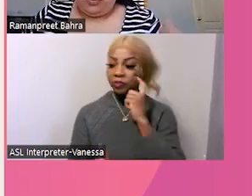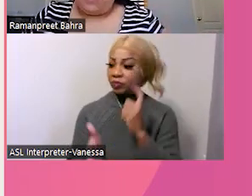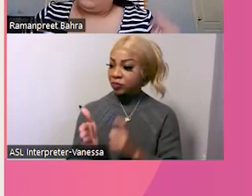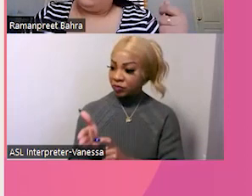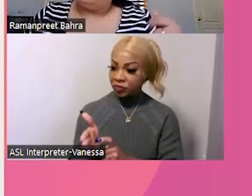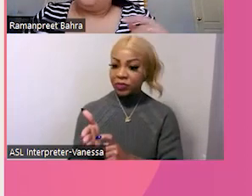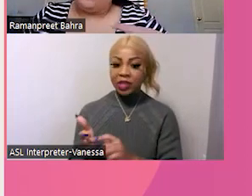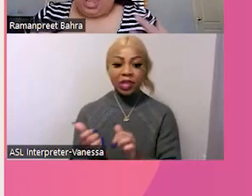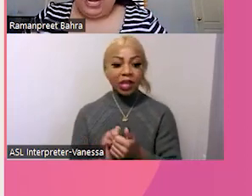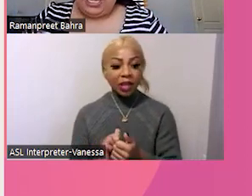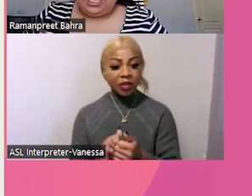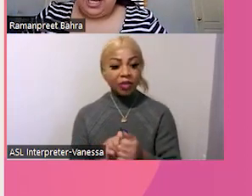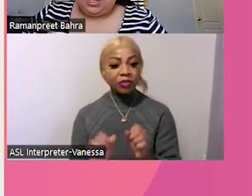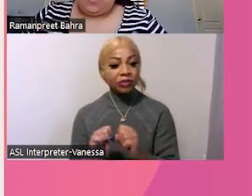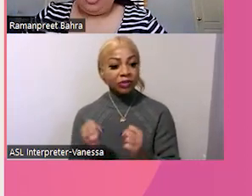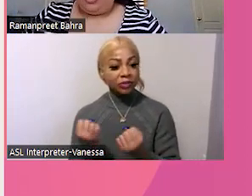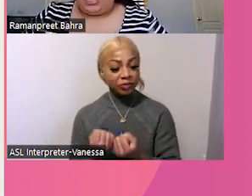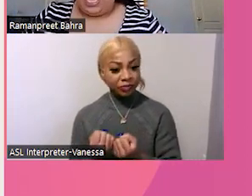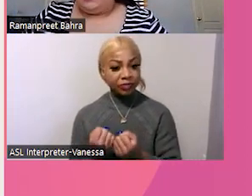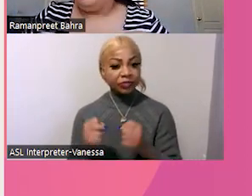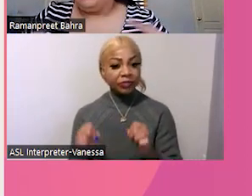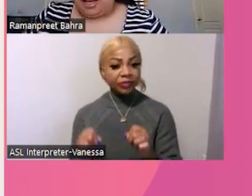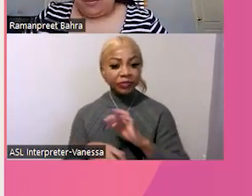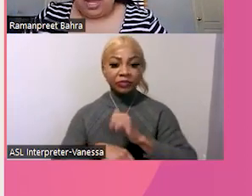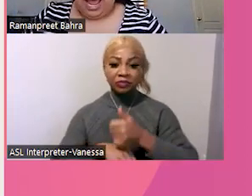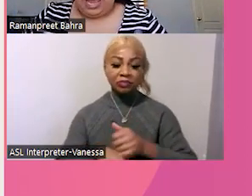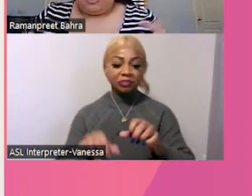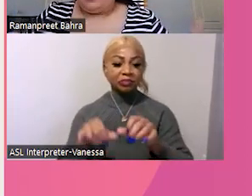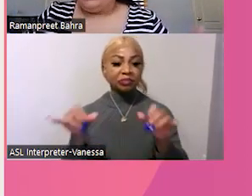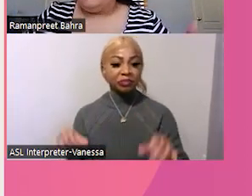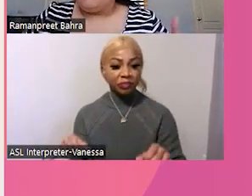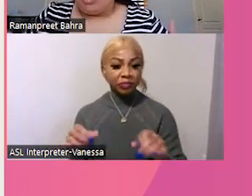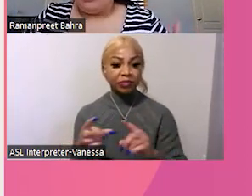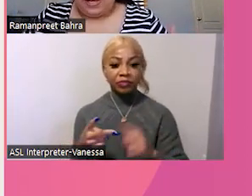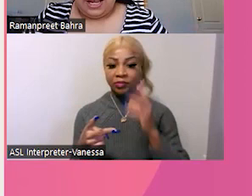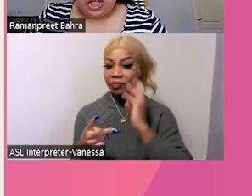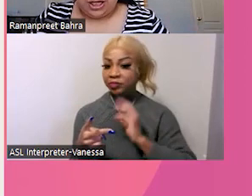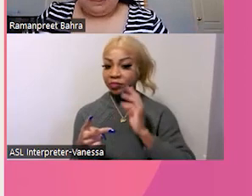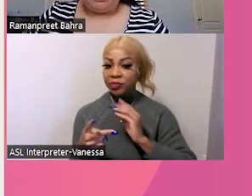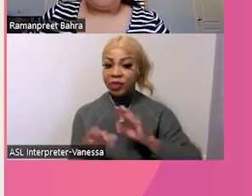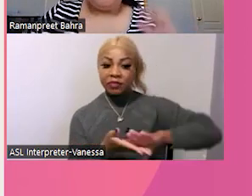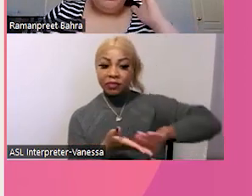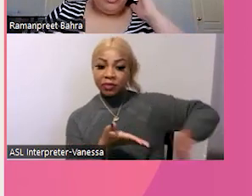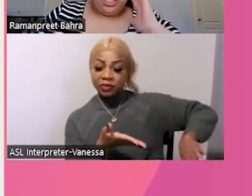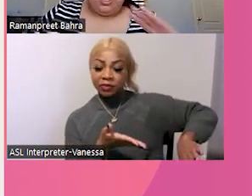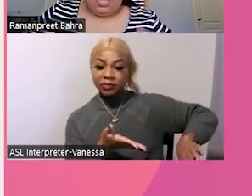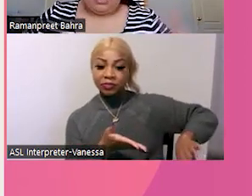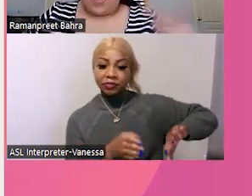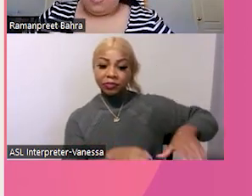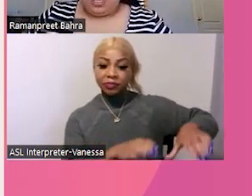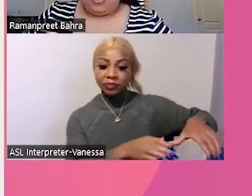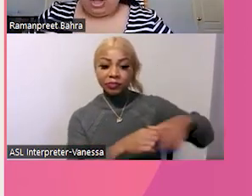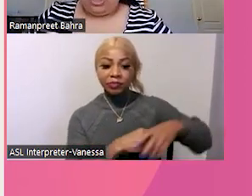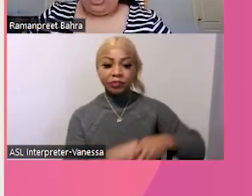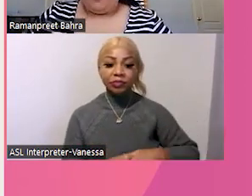recognition of the ways in which society comes to create these systems and experiences of marginalization. As